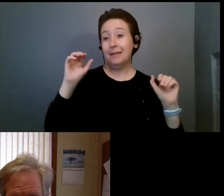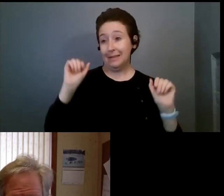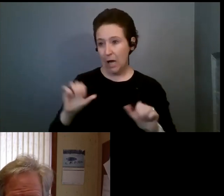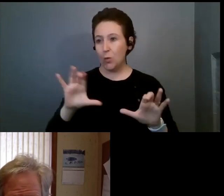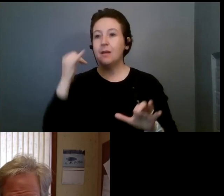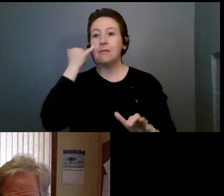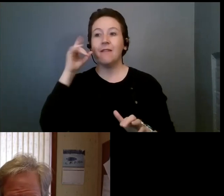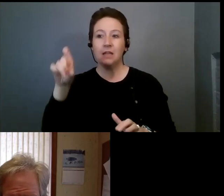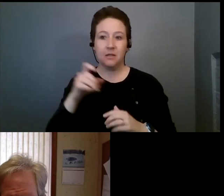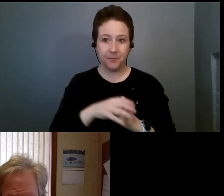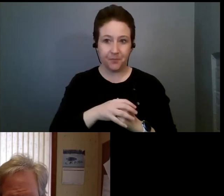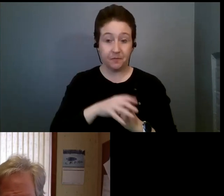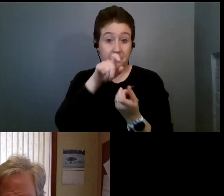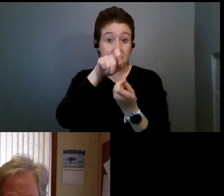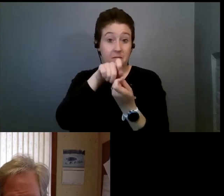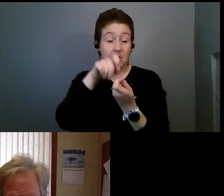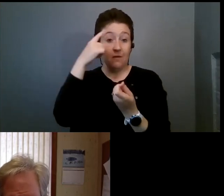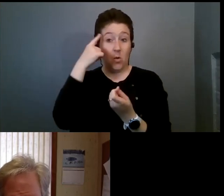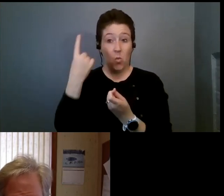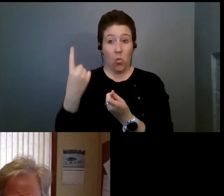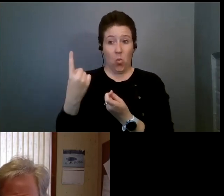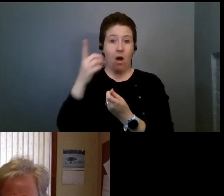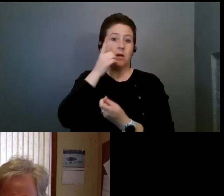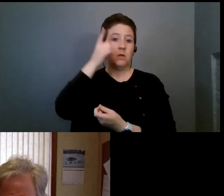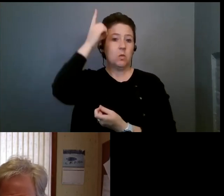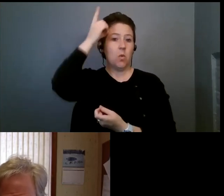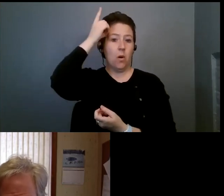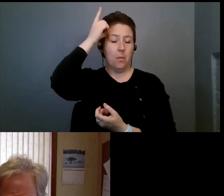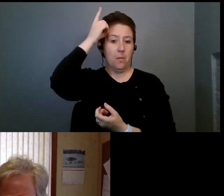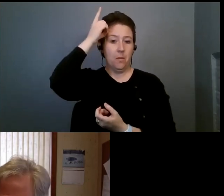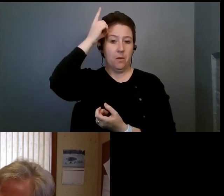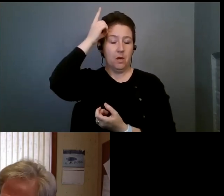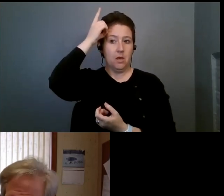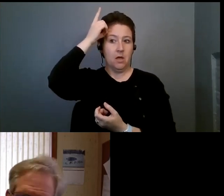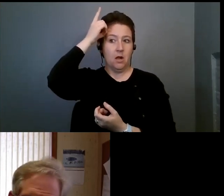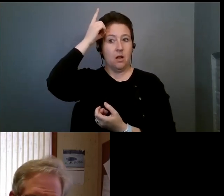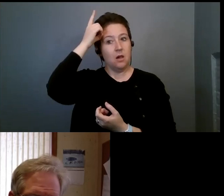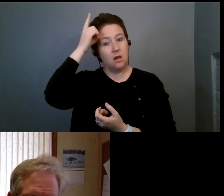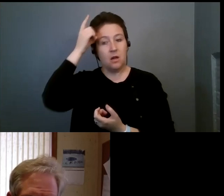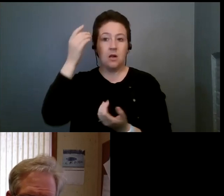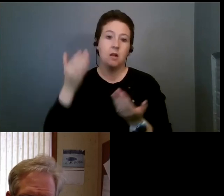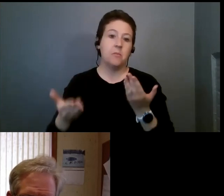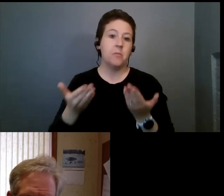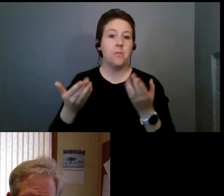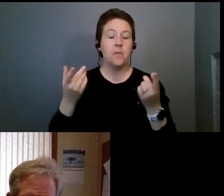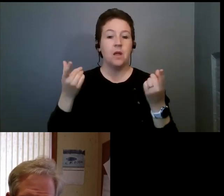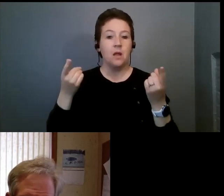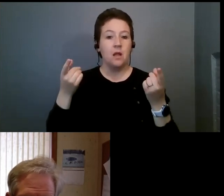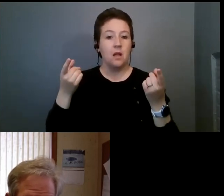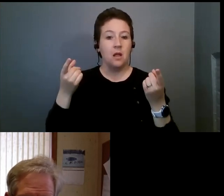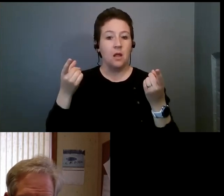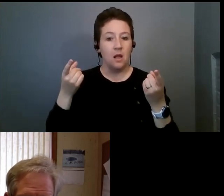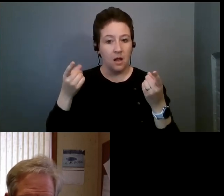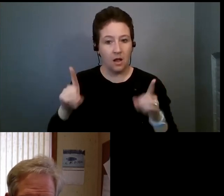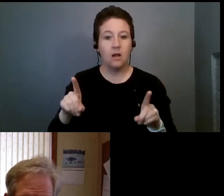be. Specific to one individual dorm, there may be the possibility that we